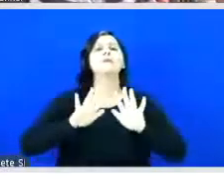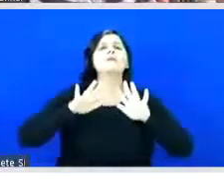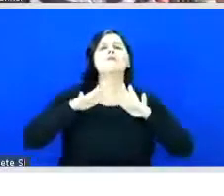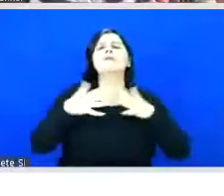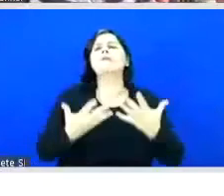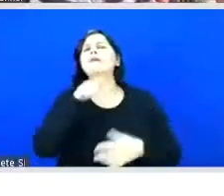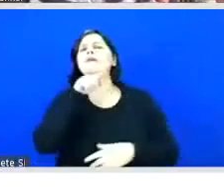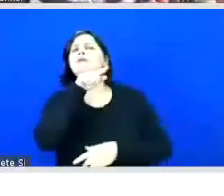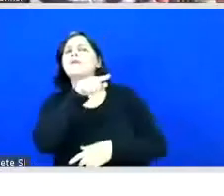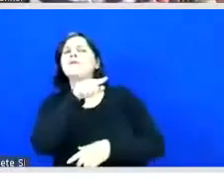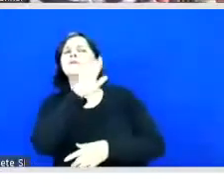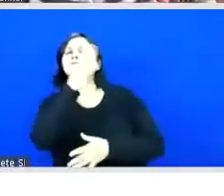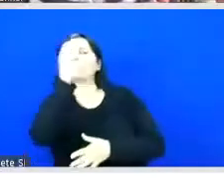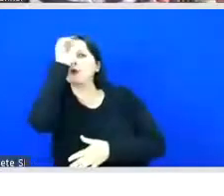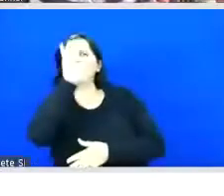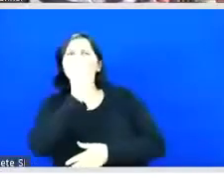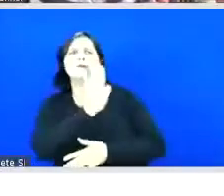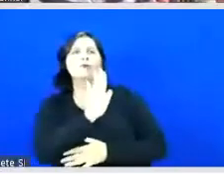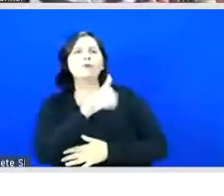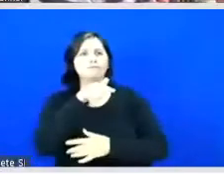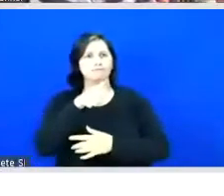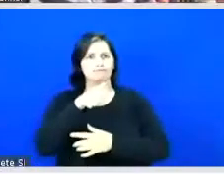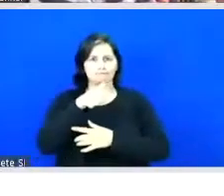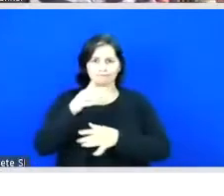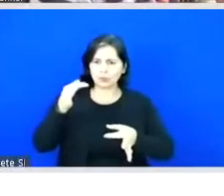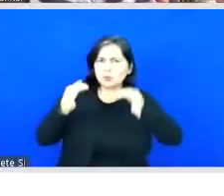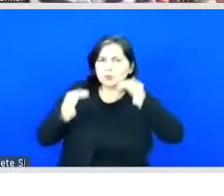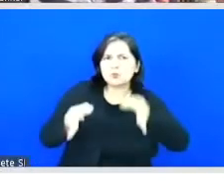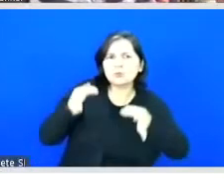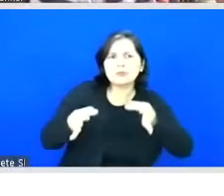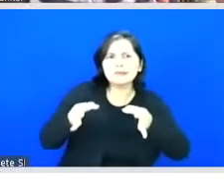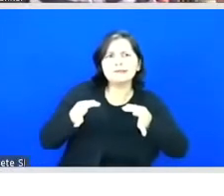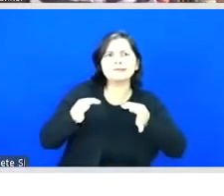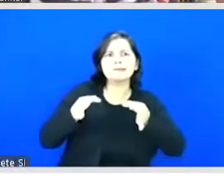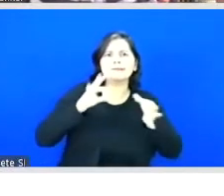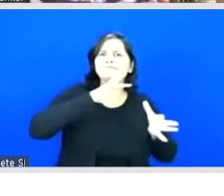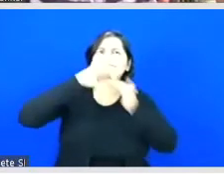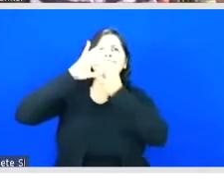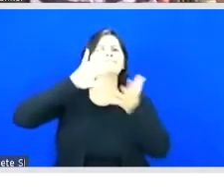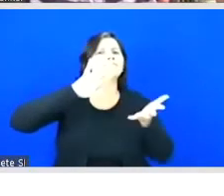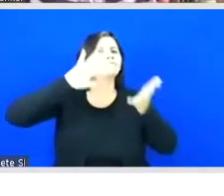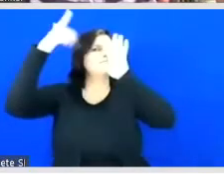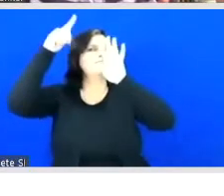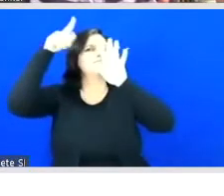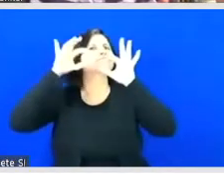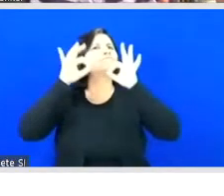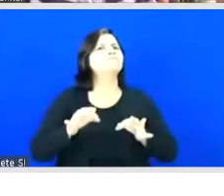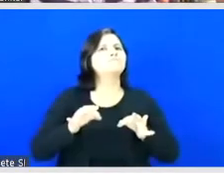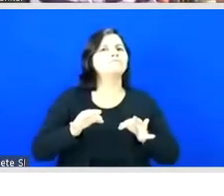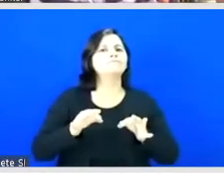recommendations that you would select to make this a reality? Over to you. You have 3 minutes.